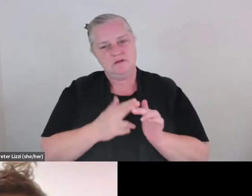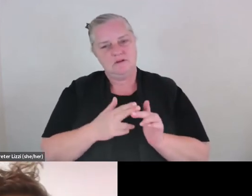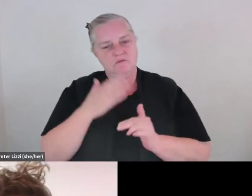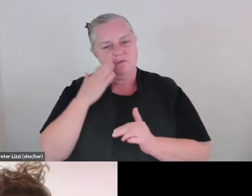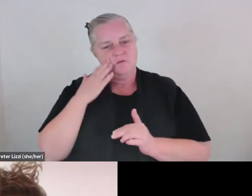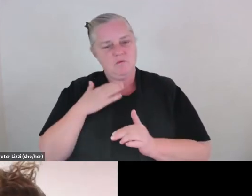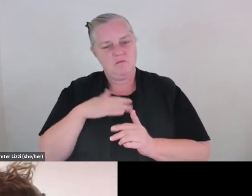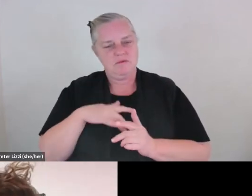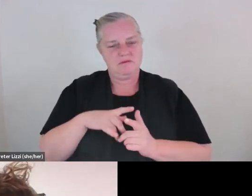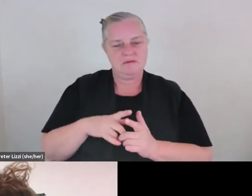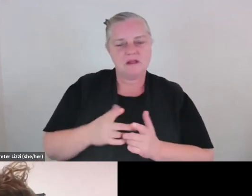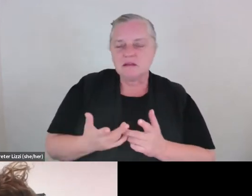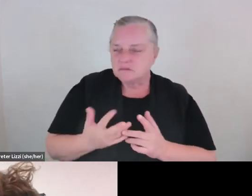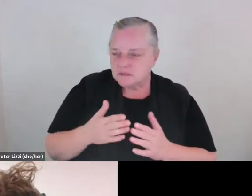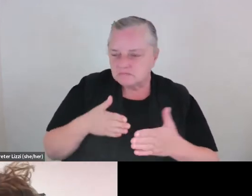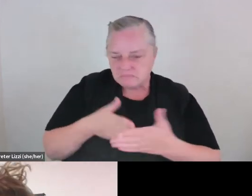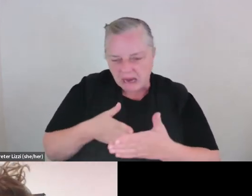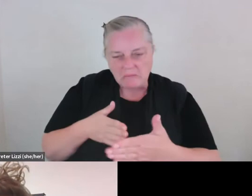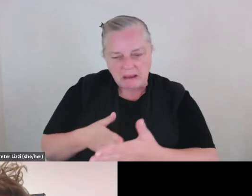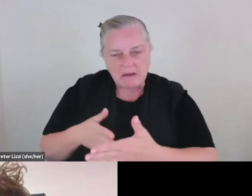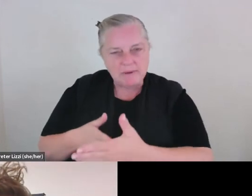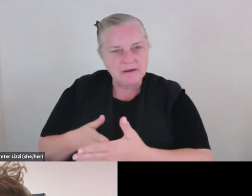norms.